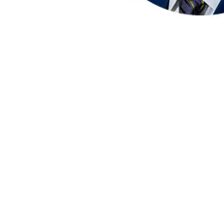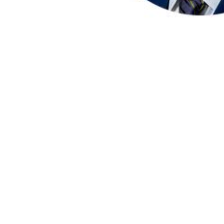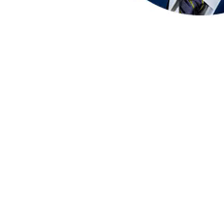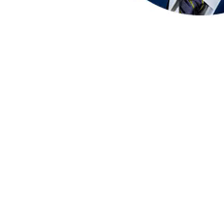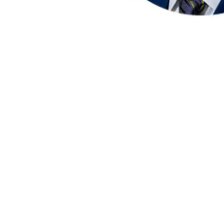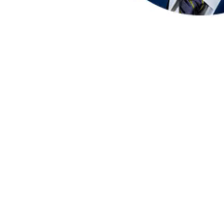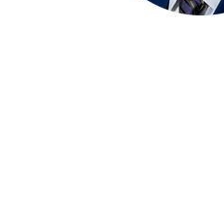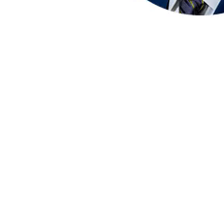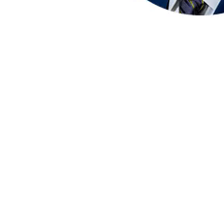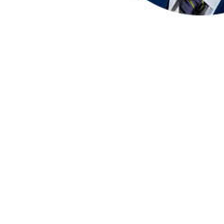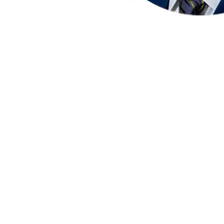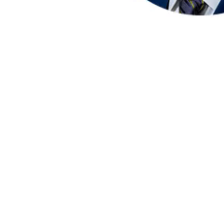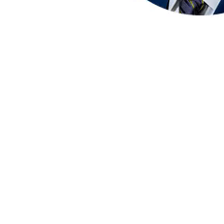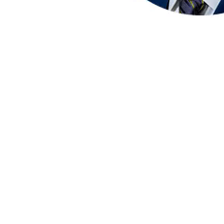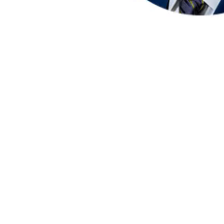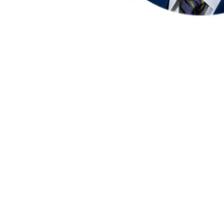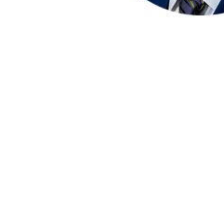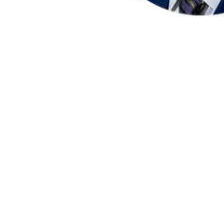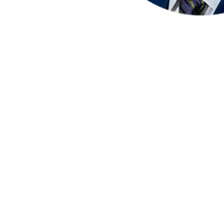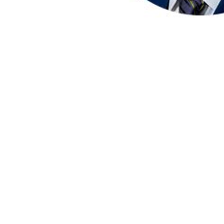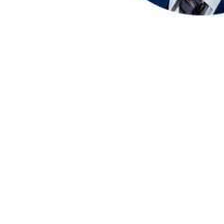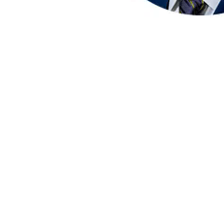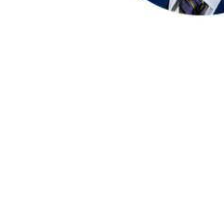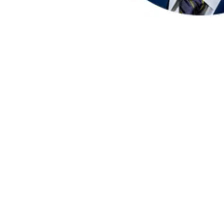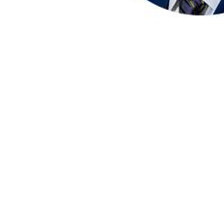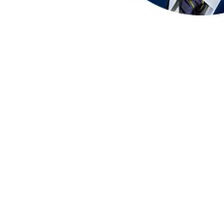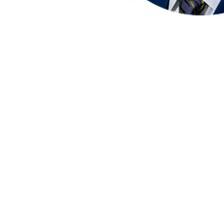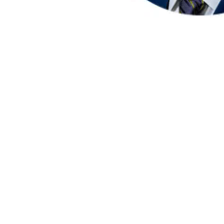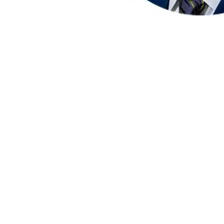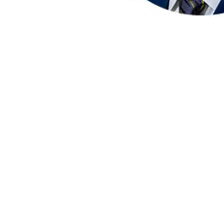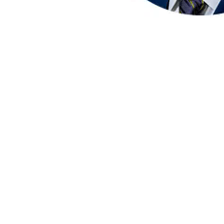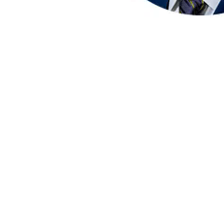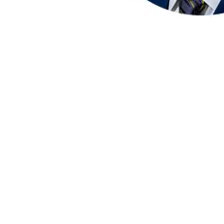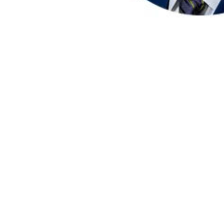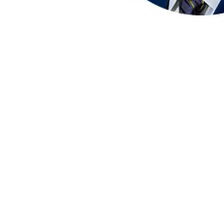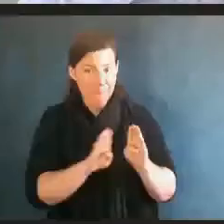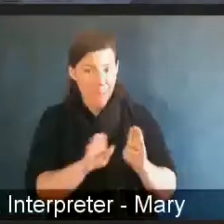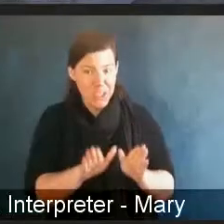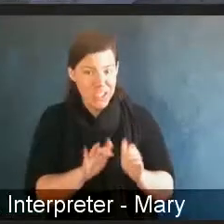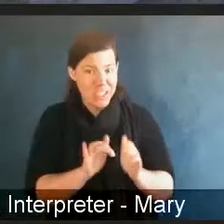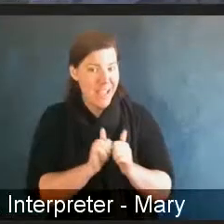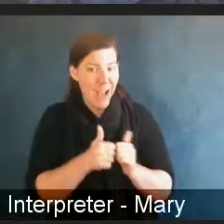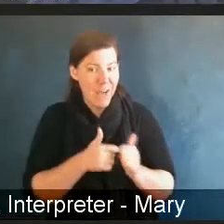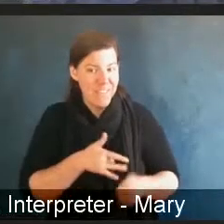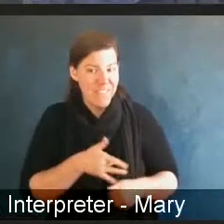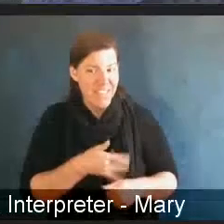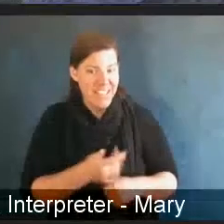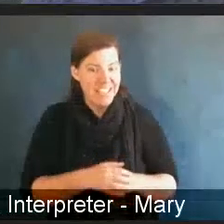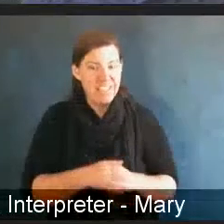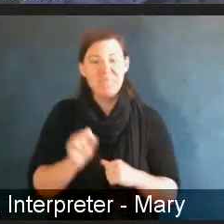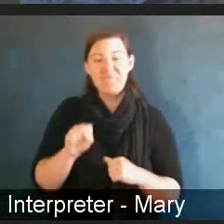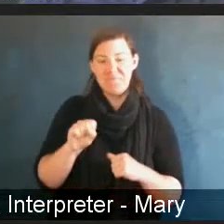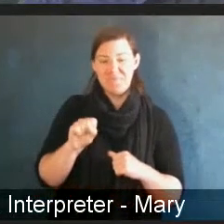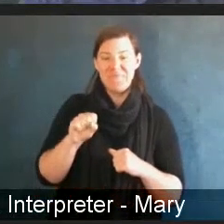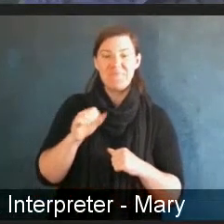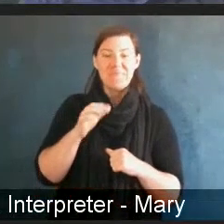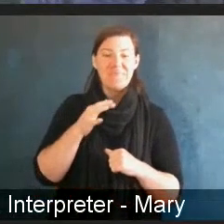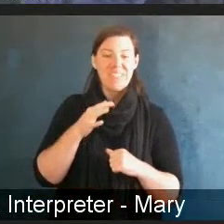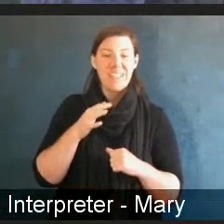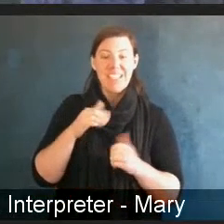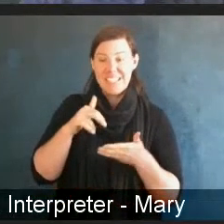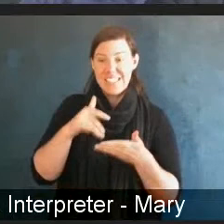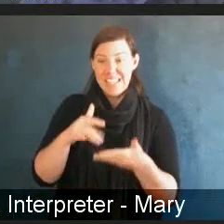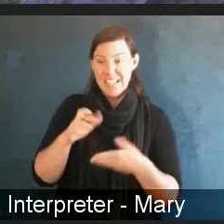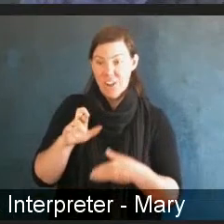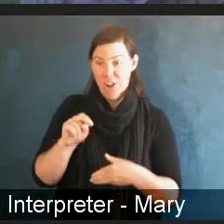great question. So I'm not familiar with the specific work that Stan is doing, but broadly speaking, studying RNA cancer in cancer has already been